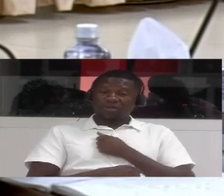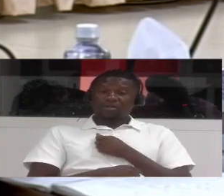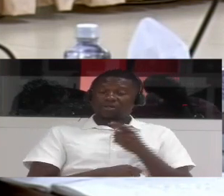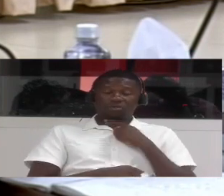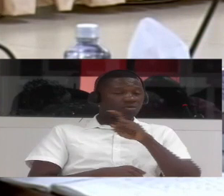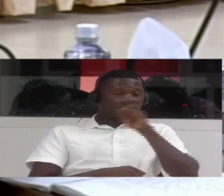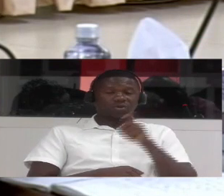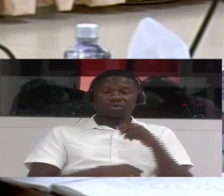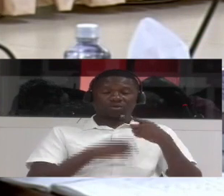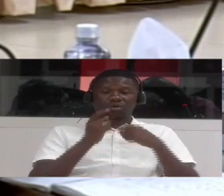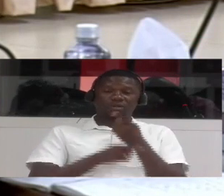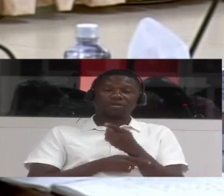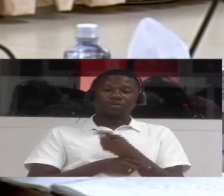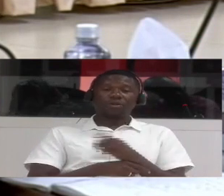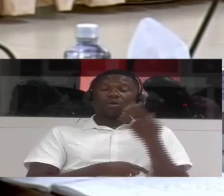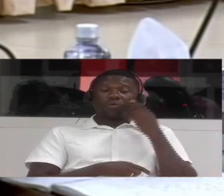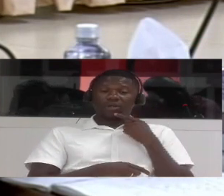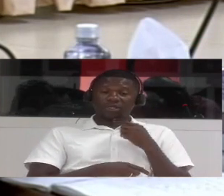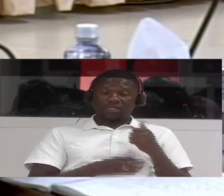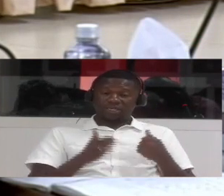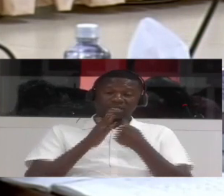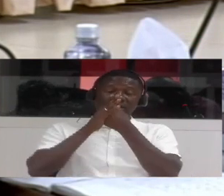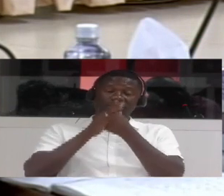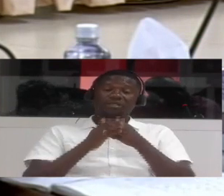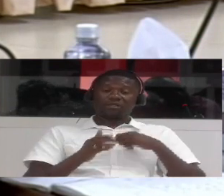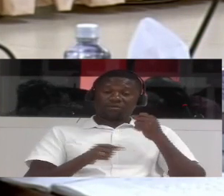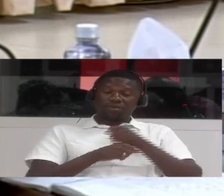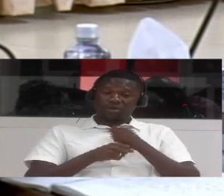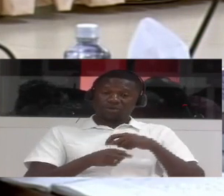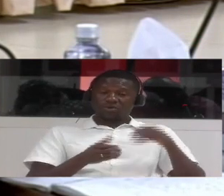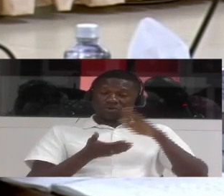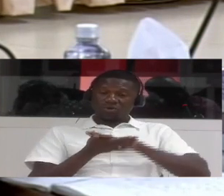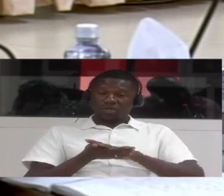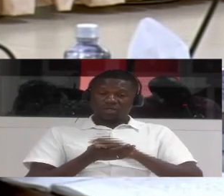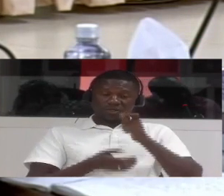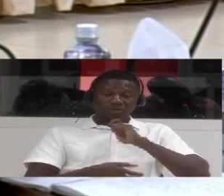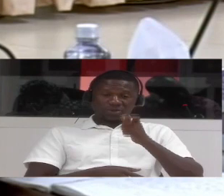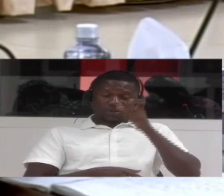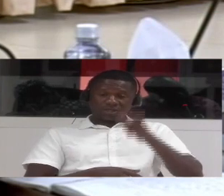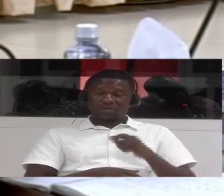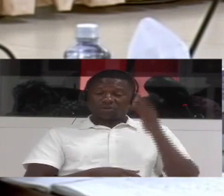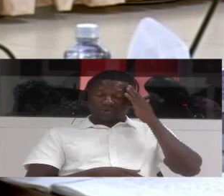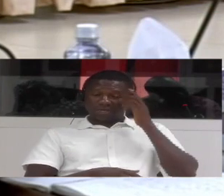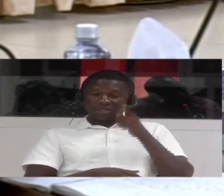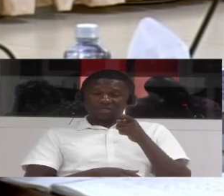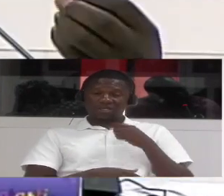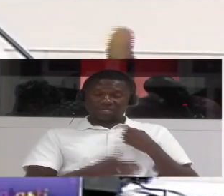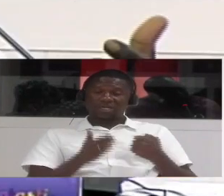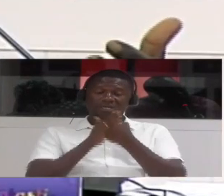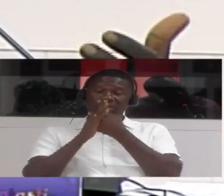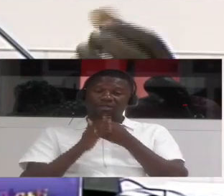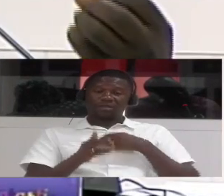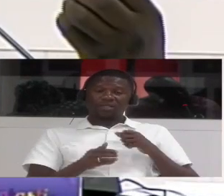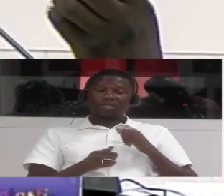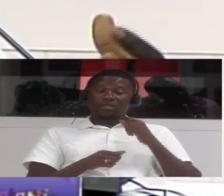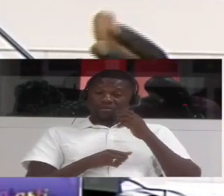And when an attack is made on a journalist, know that this is an attack that is aimed at